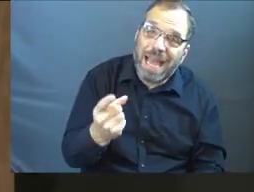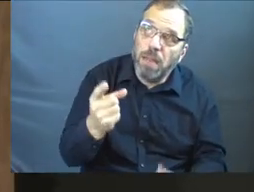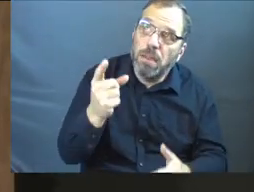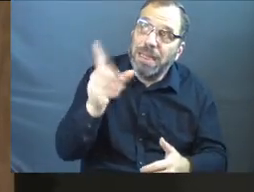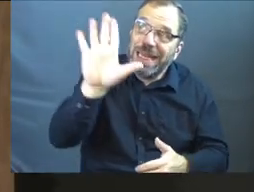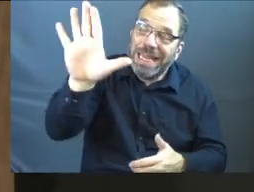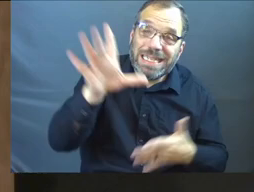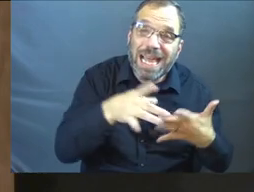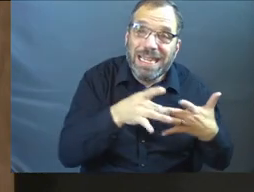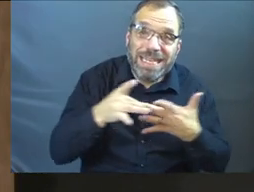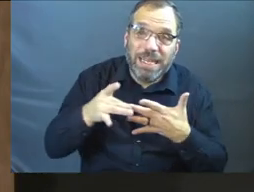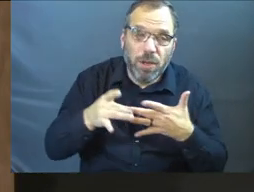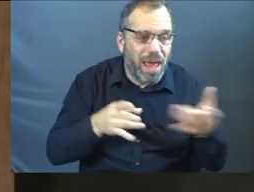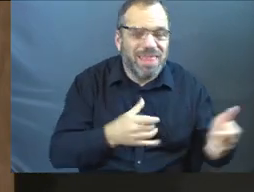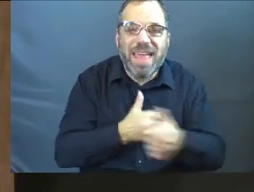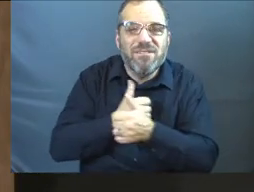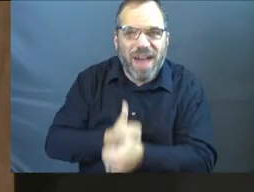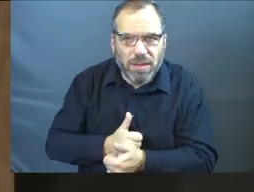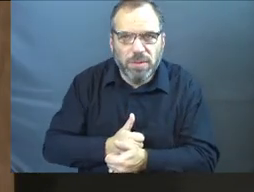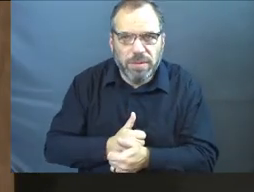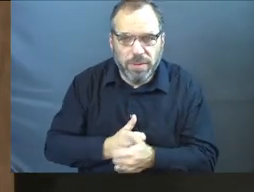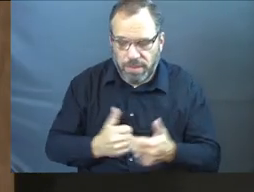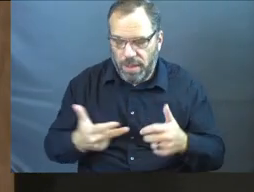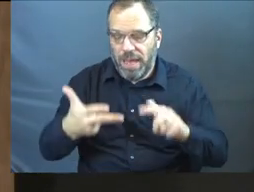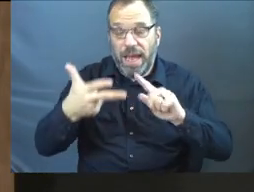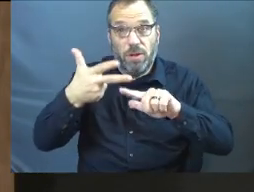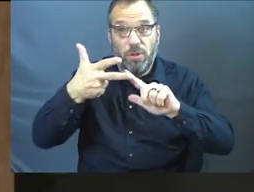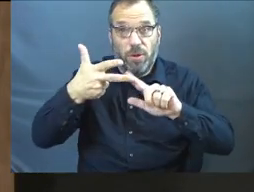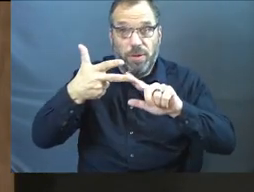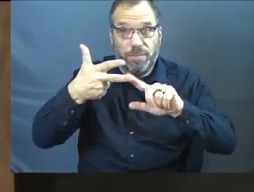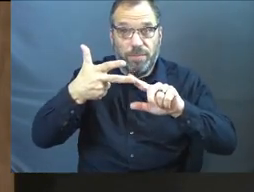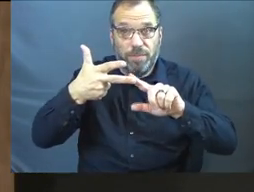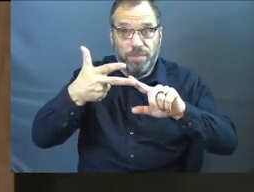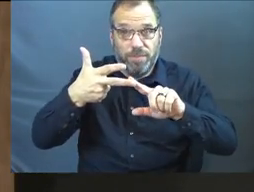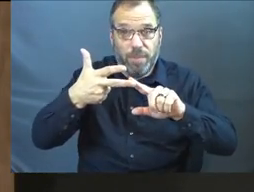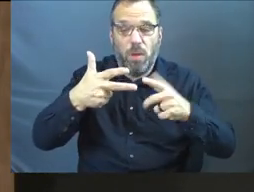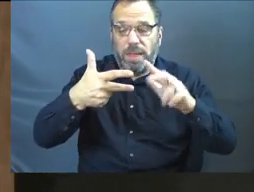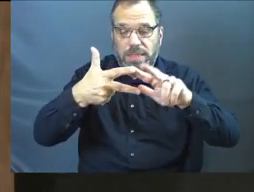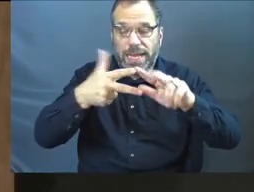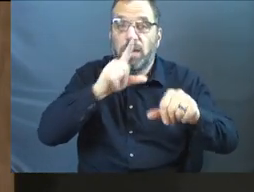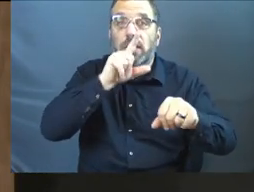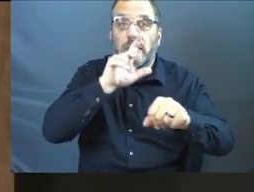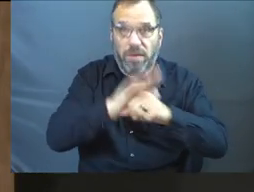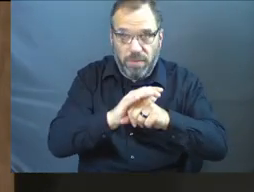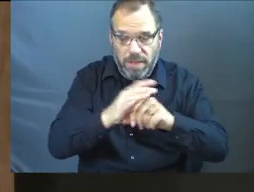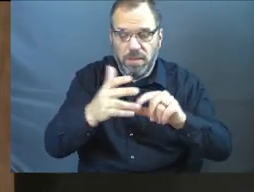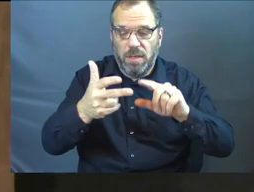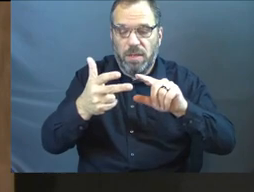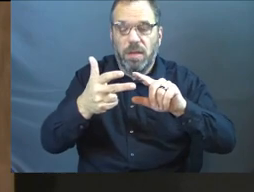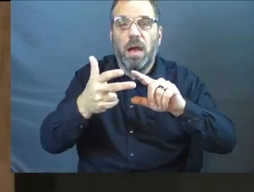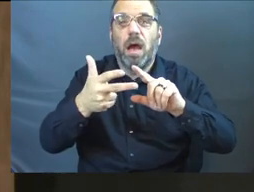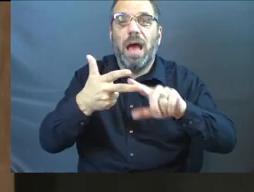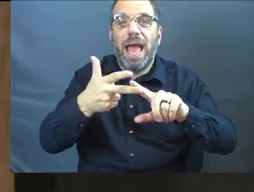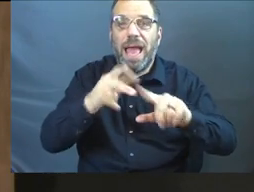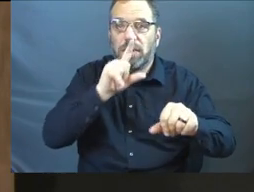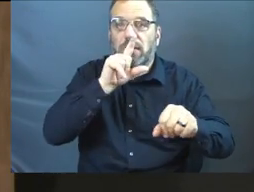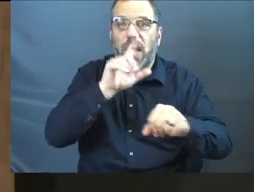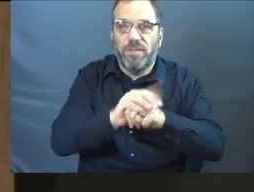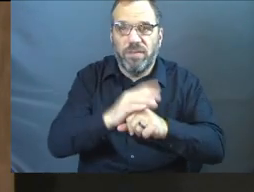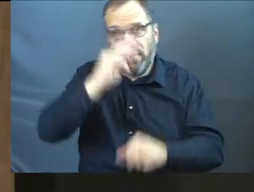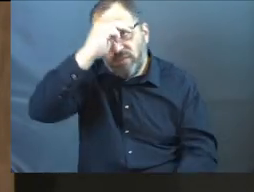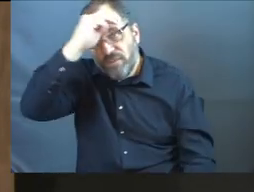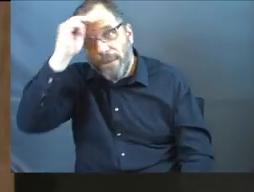leading, to make a difference for those around them. And the third thing, confirmation for themselves, spread the good news, and confirmation for Miss